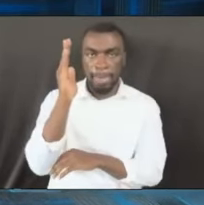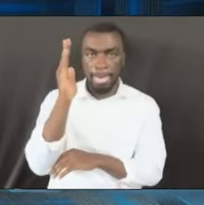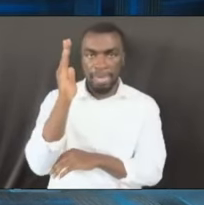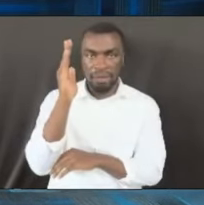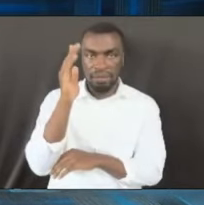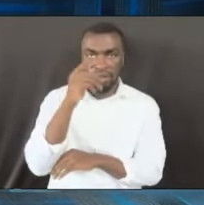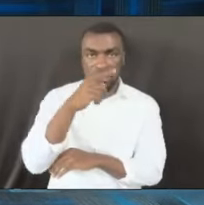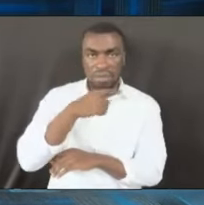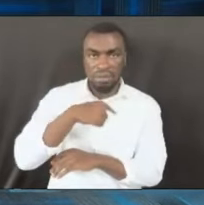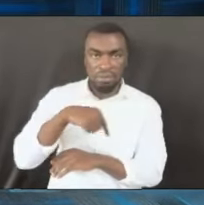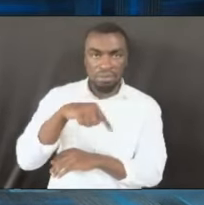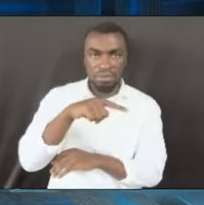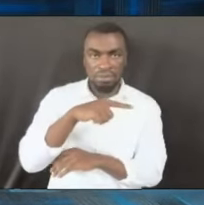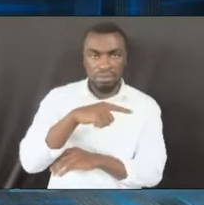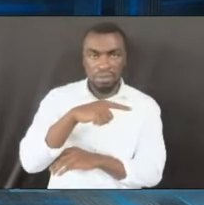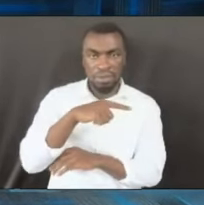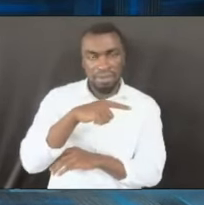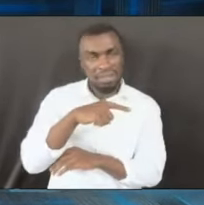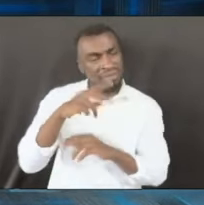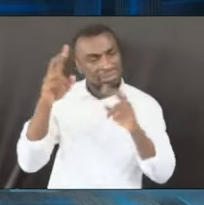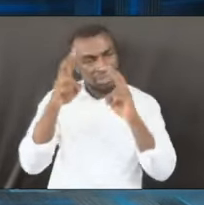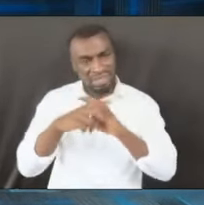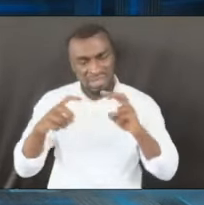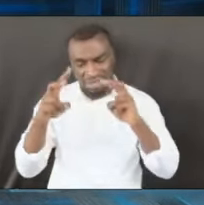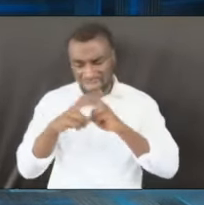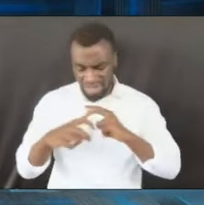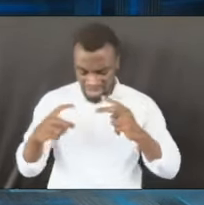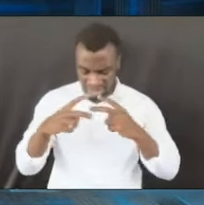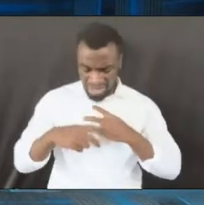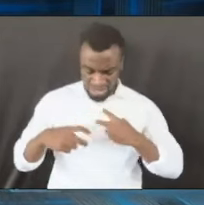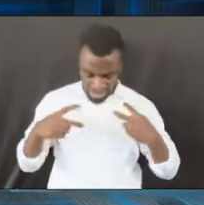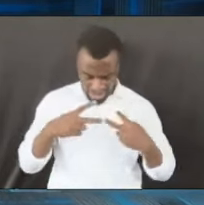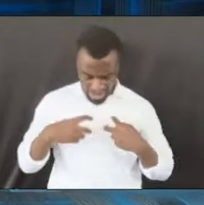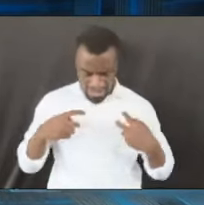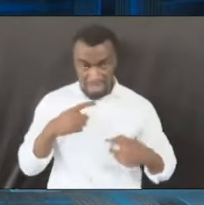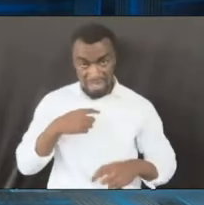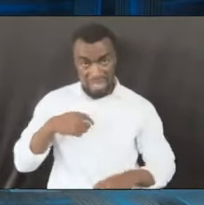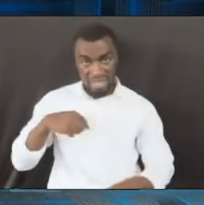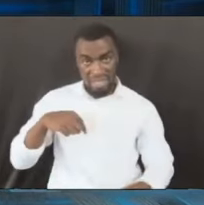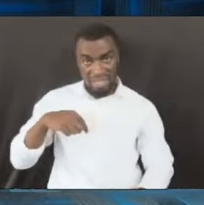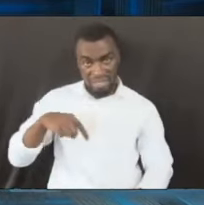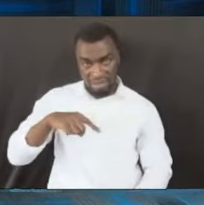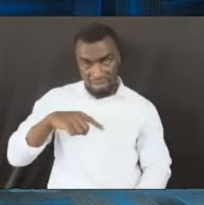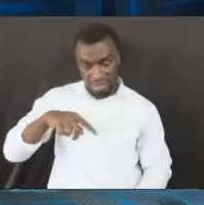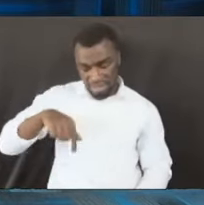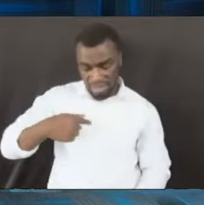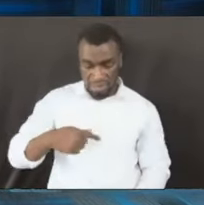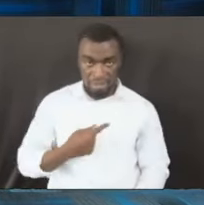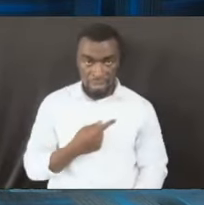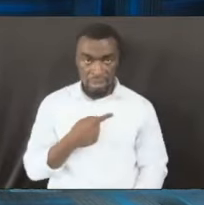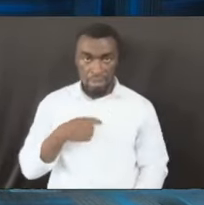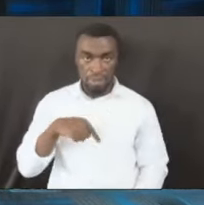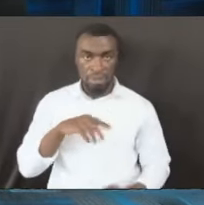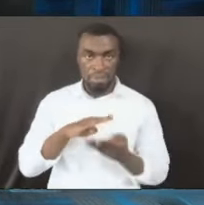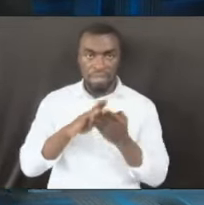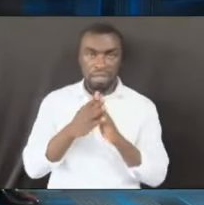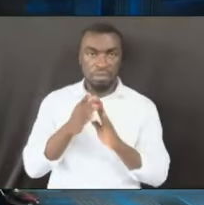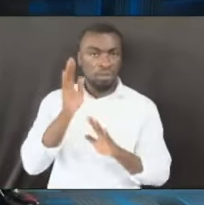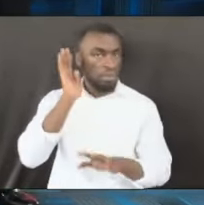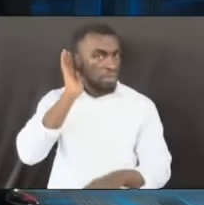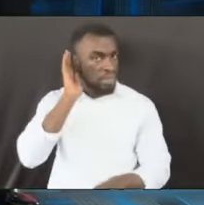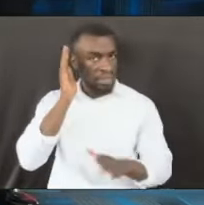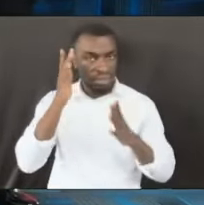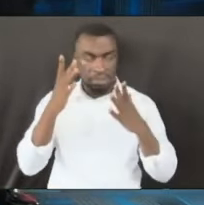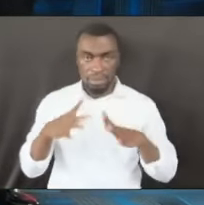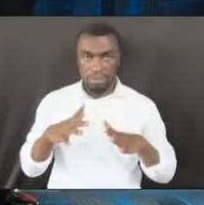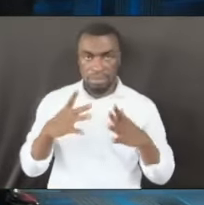we will evaluate ourselves, we become obedient, and particularly, we obey the gospel